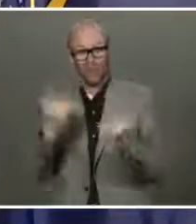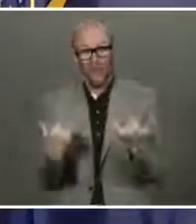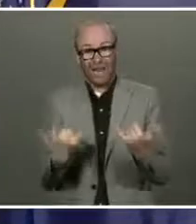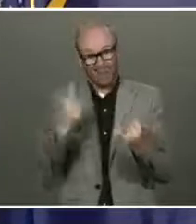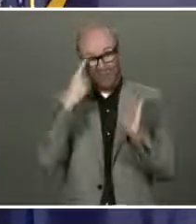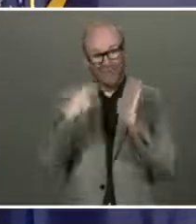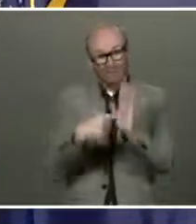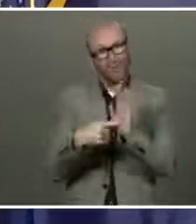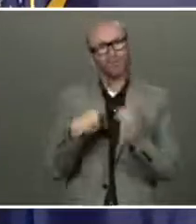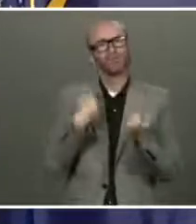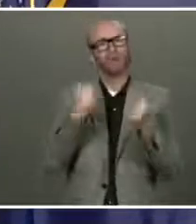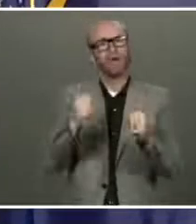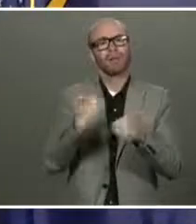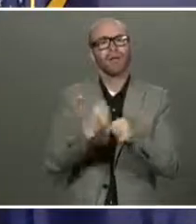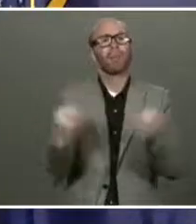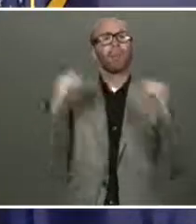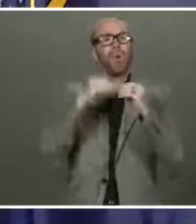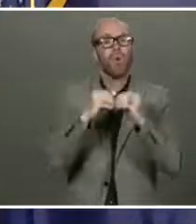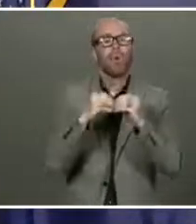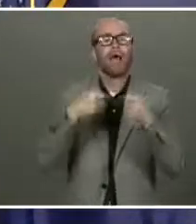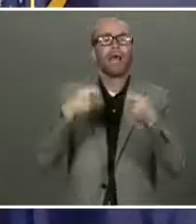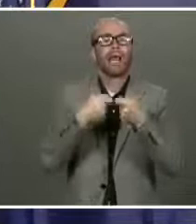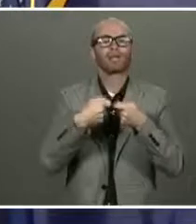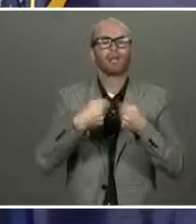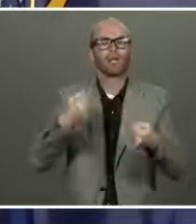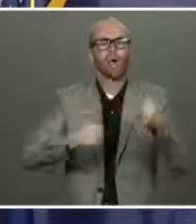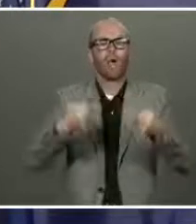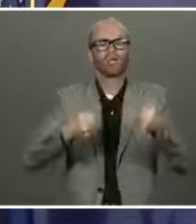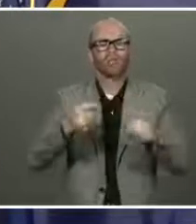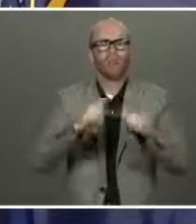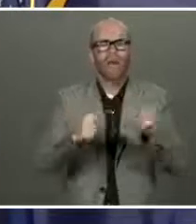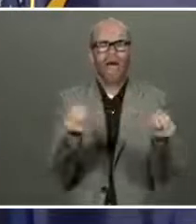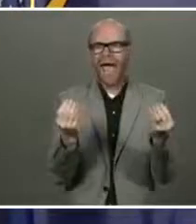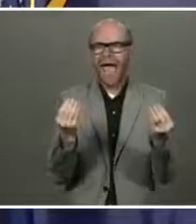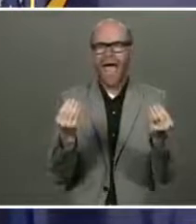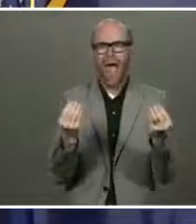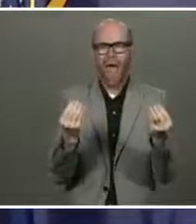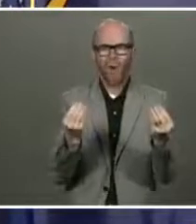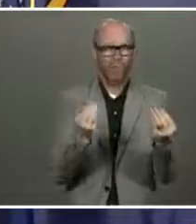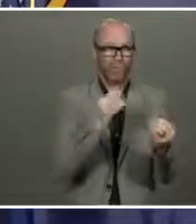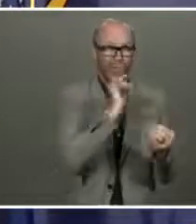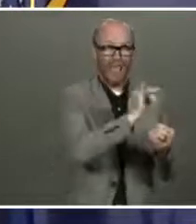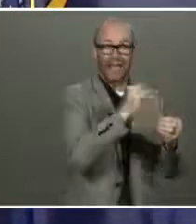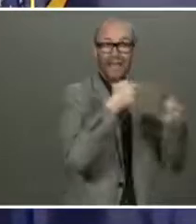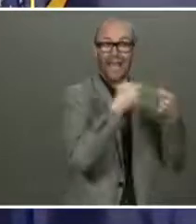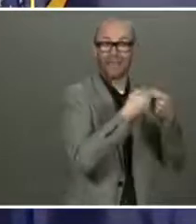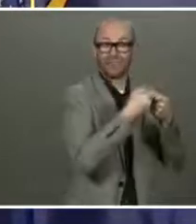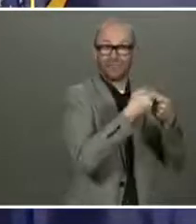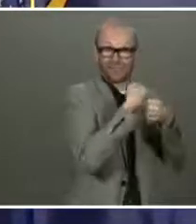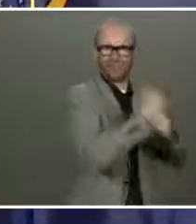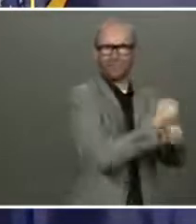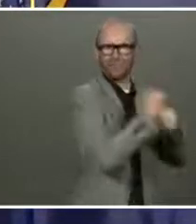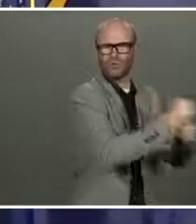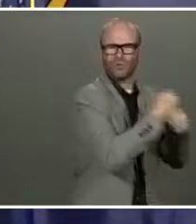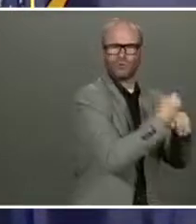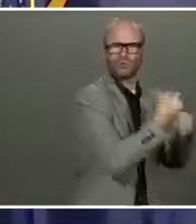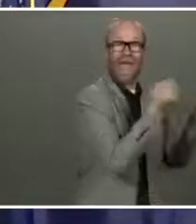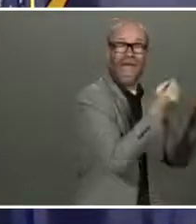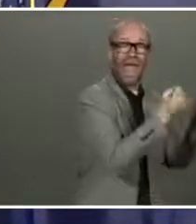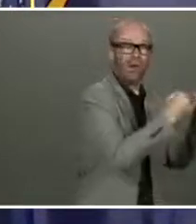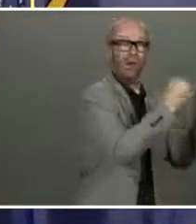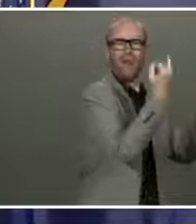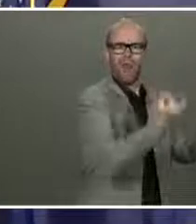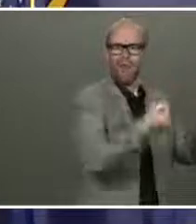to lower emissions, we have got to be able to get that electricity being produced by wind, solar, geothermal,